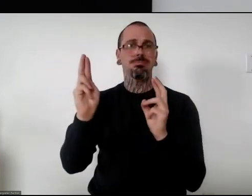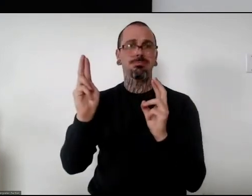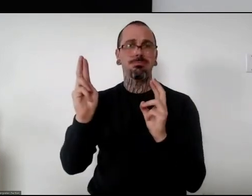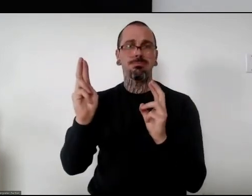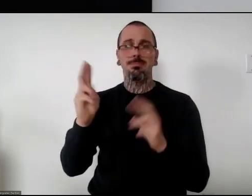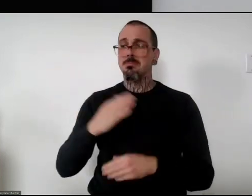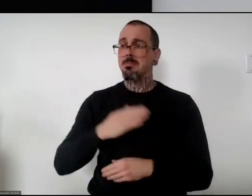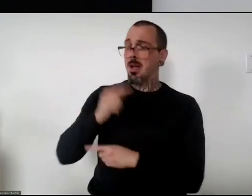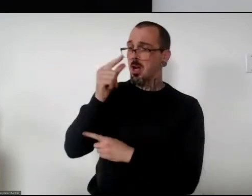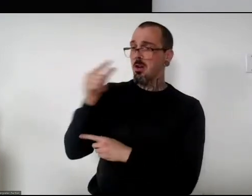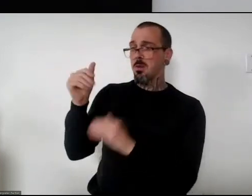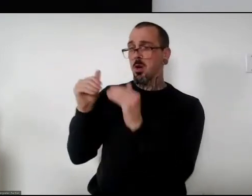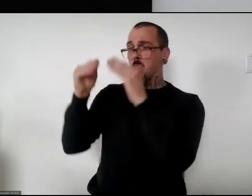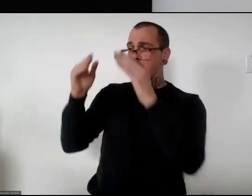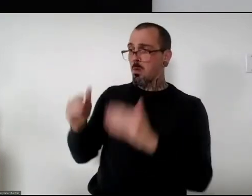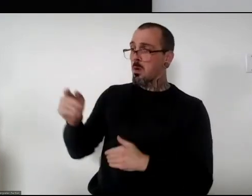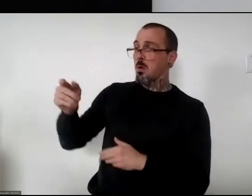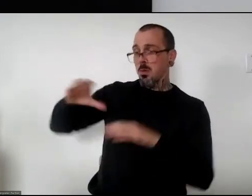to action real change.